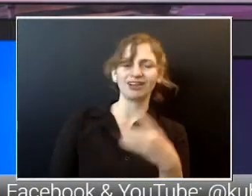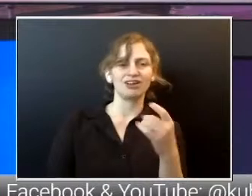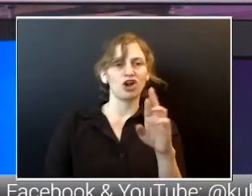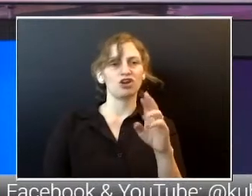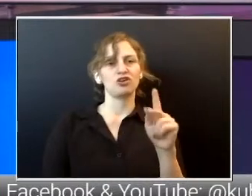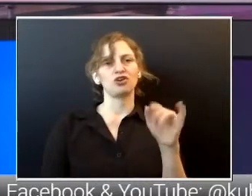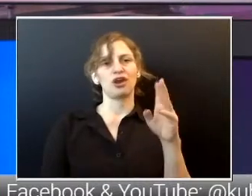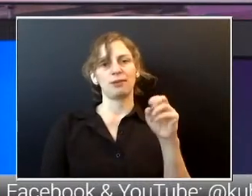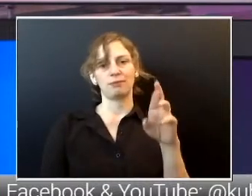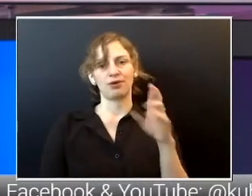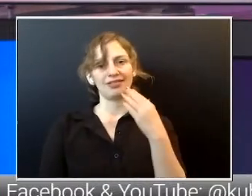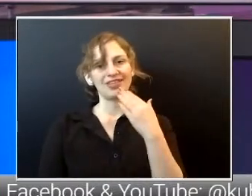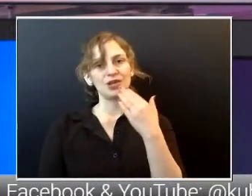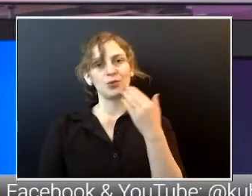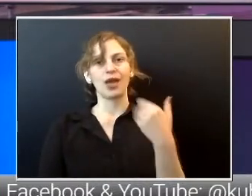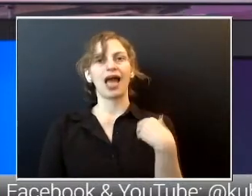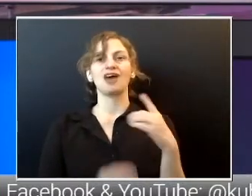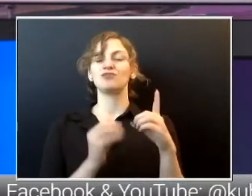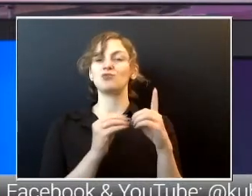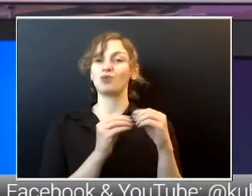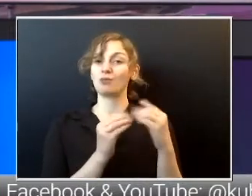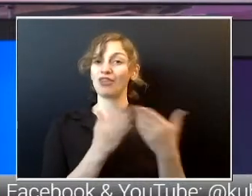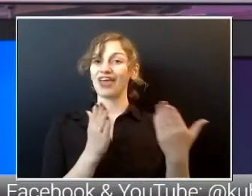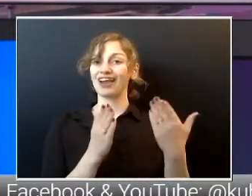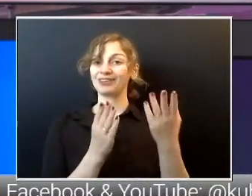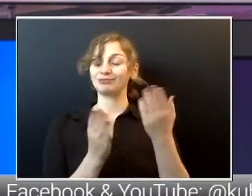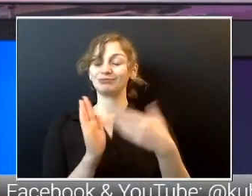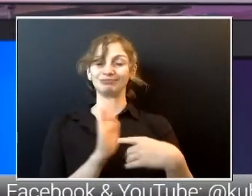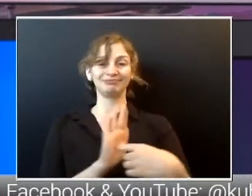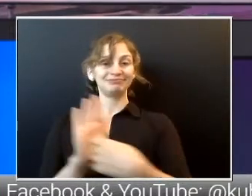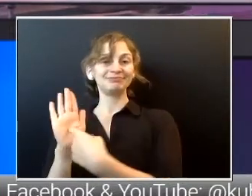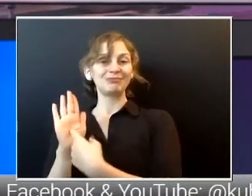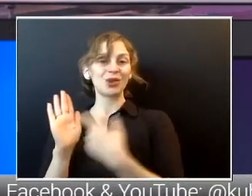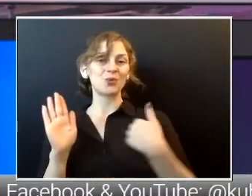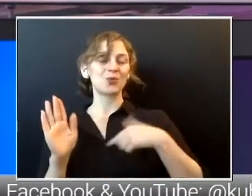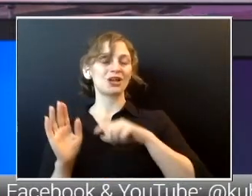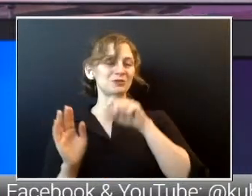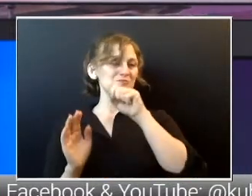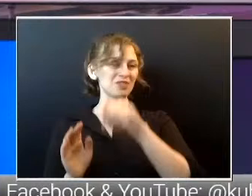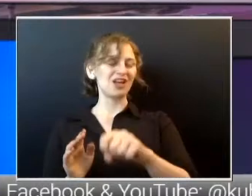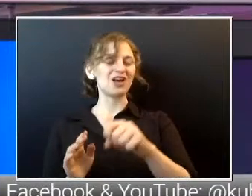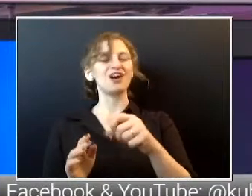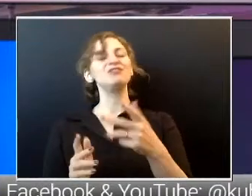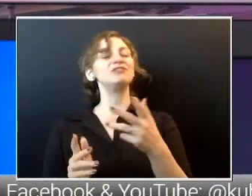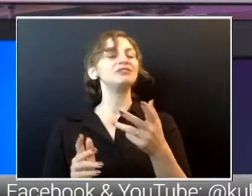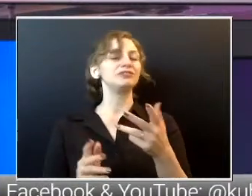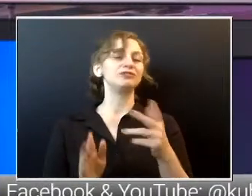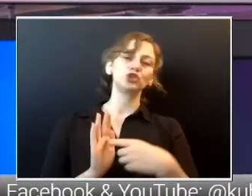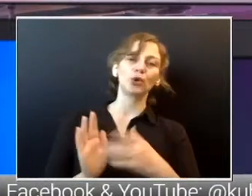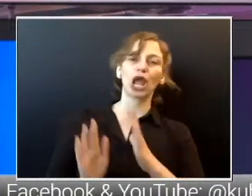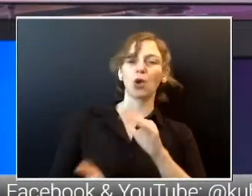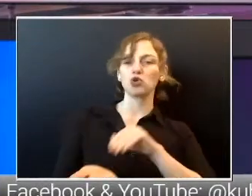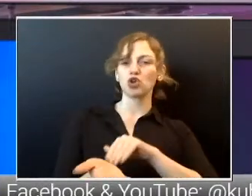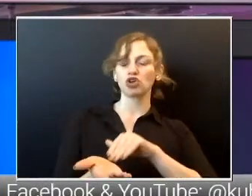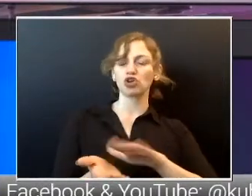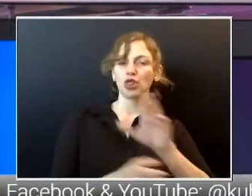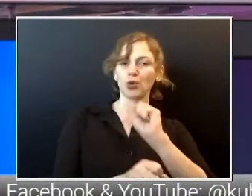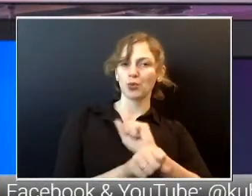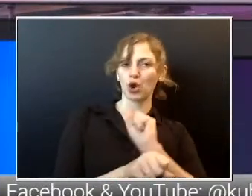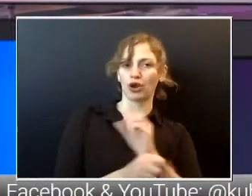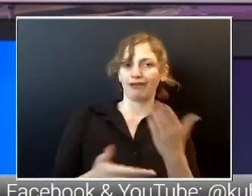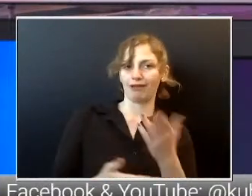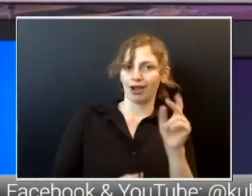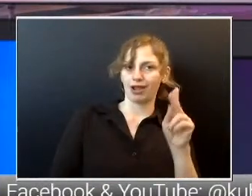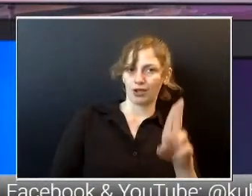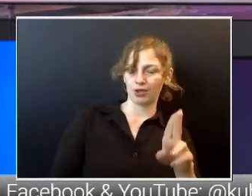have one more thing, though, to show our viewers, because we love sharing the incredible work of our doctors here at the health system, but we also love showing you what their lives